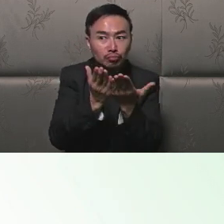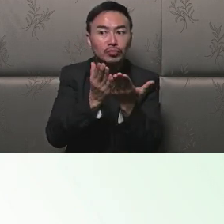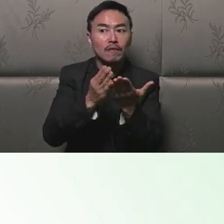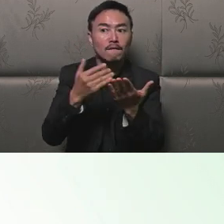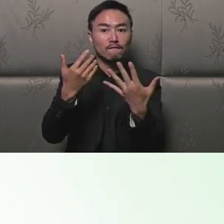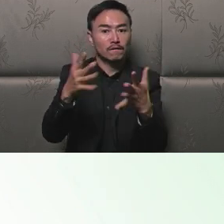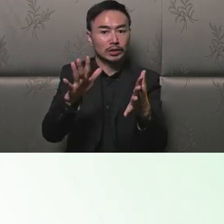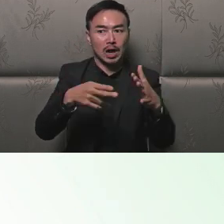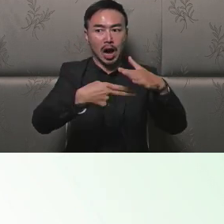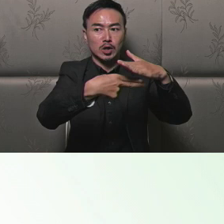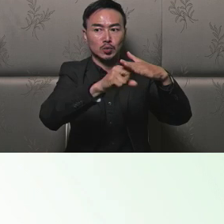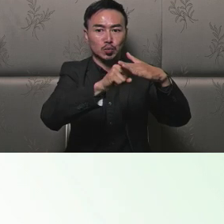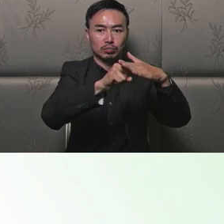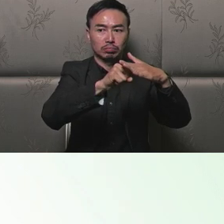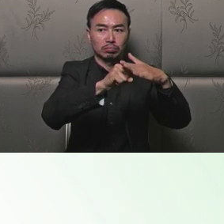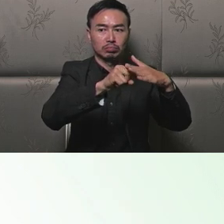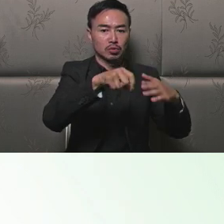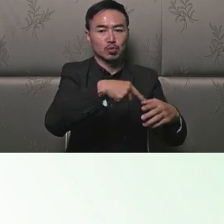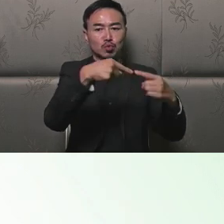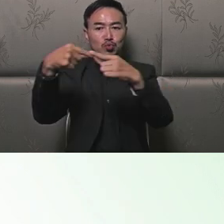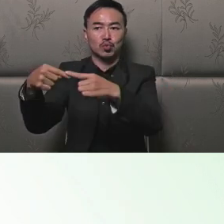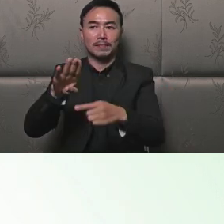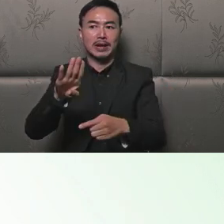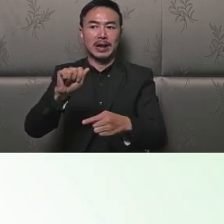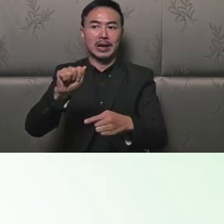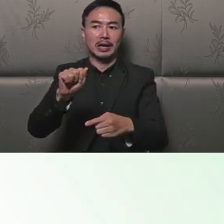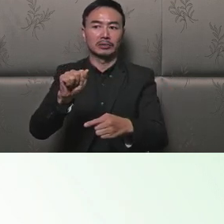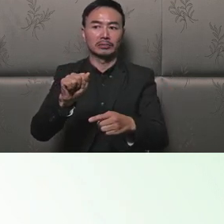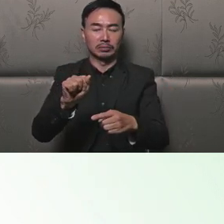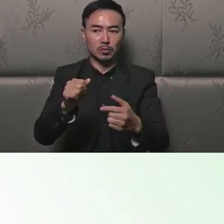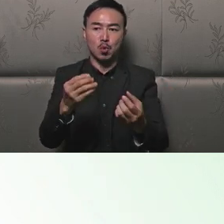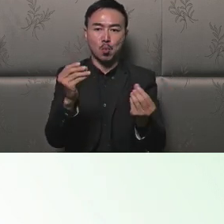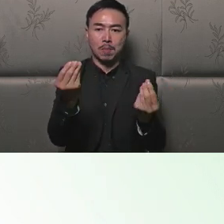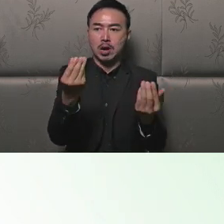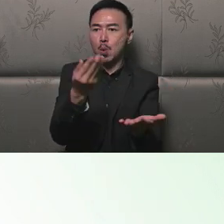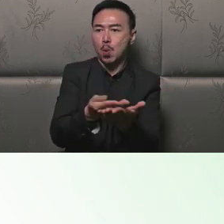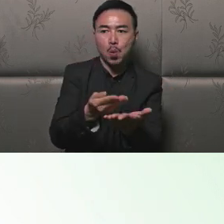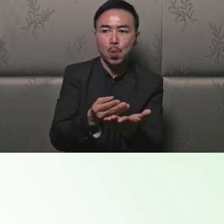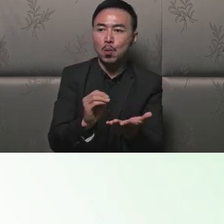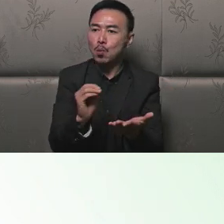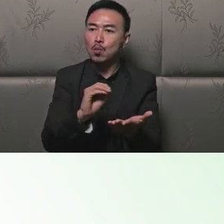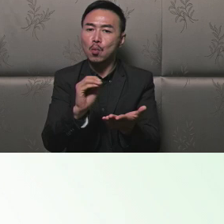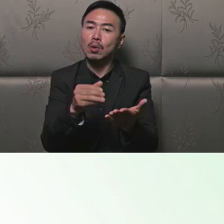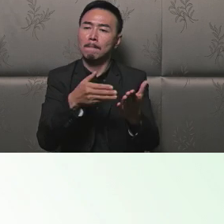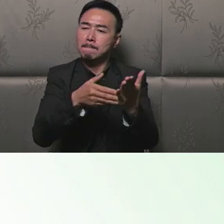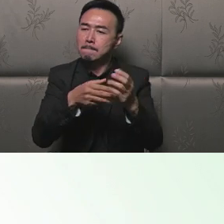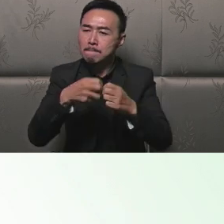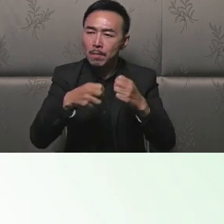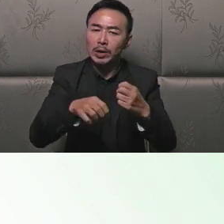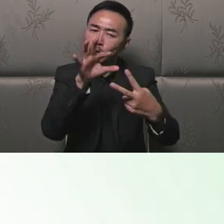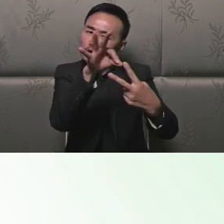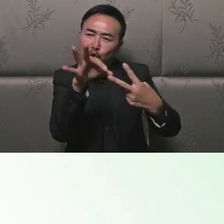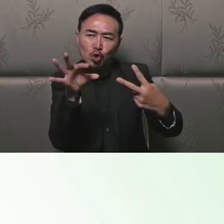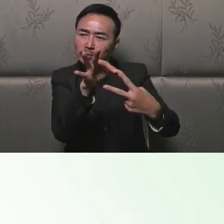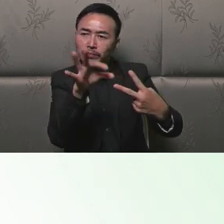constraint, and they can now use this pathways to start learning and earn a degree that